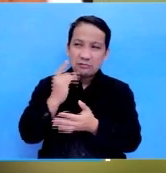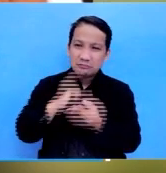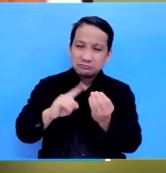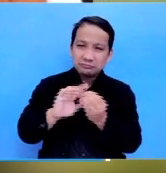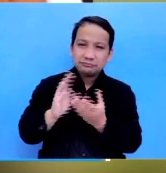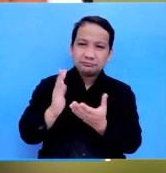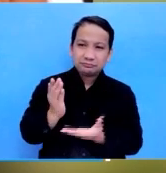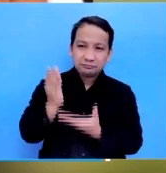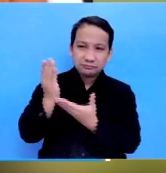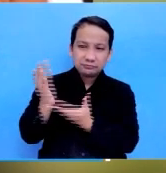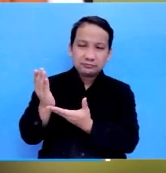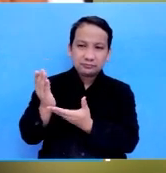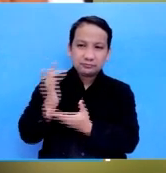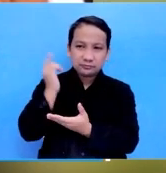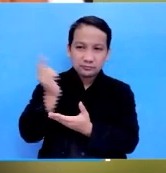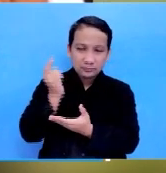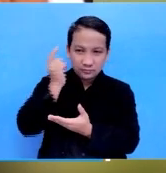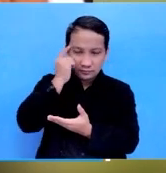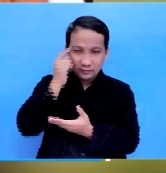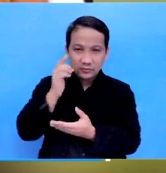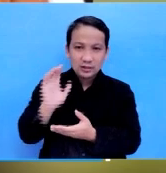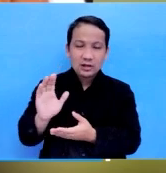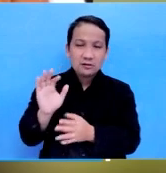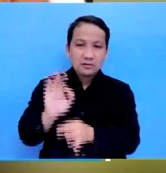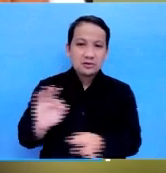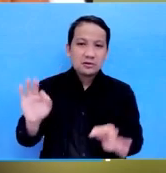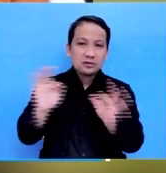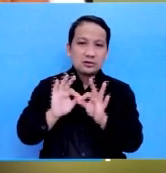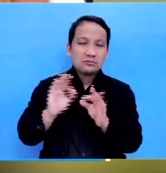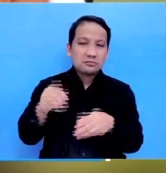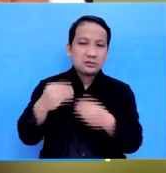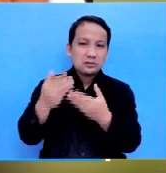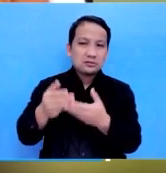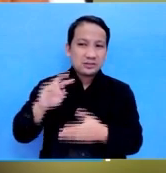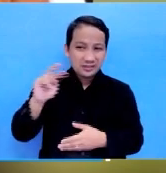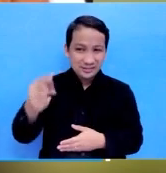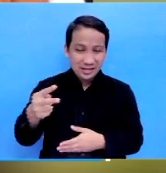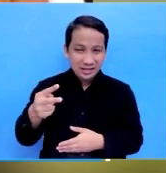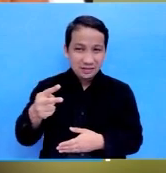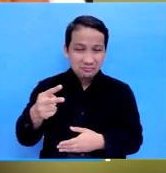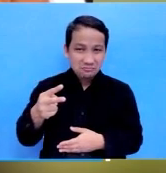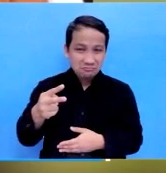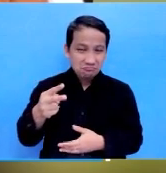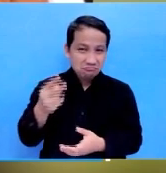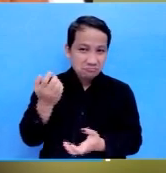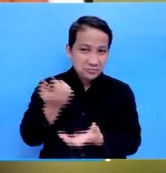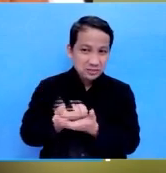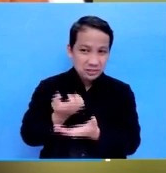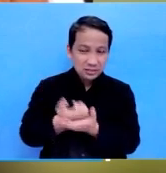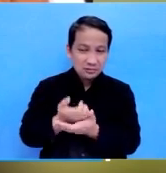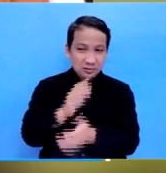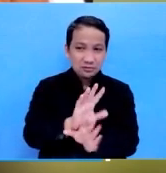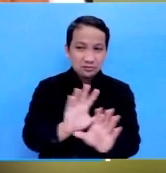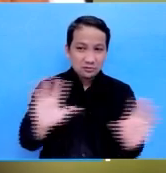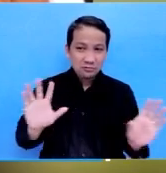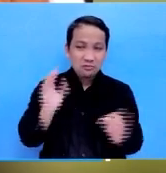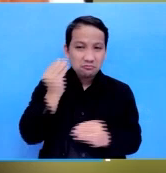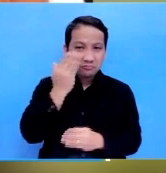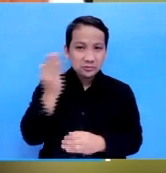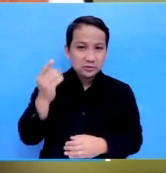mungkahi ng ilang government officials na dapat na tayong magbigay ng second booster sa economic frontliners? Kasi parang sa